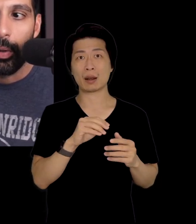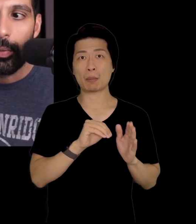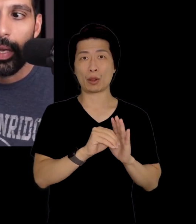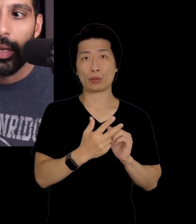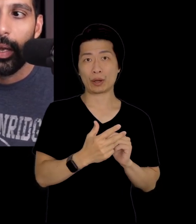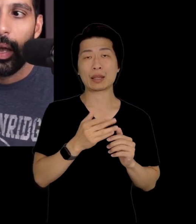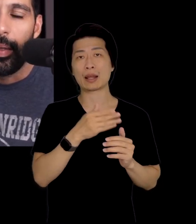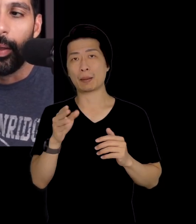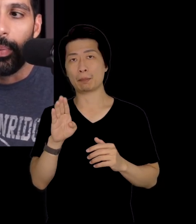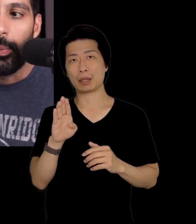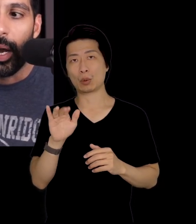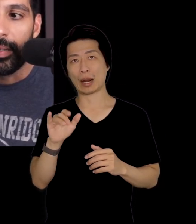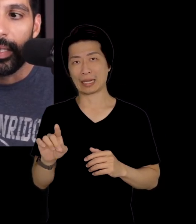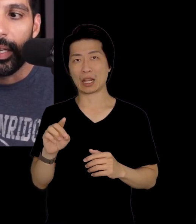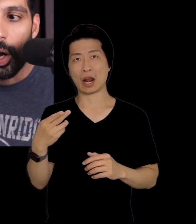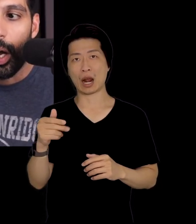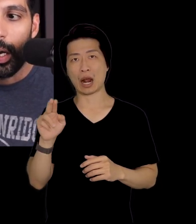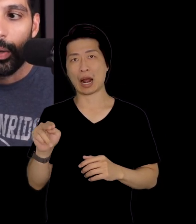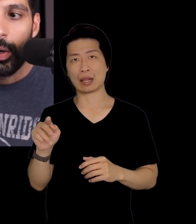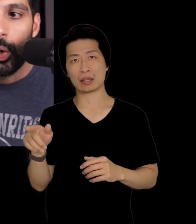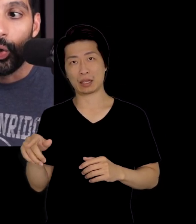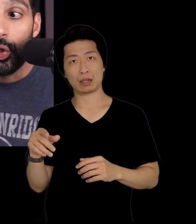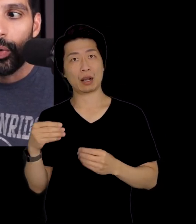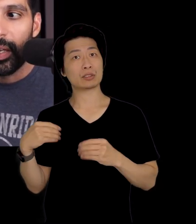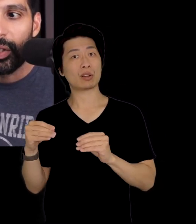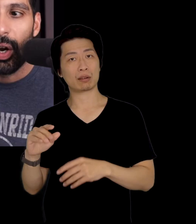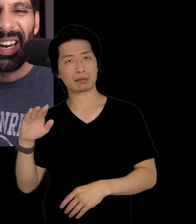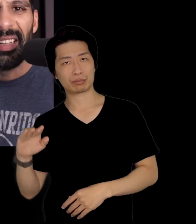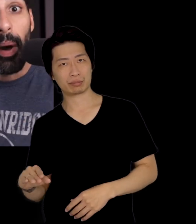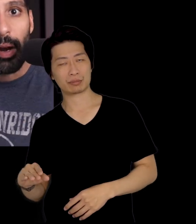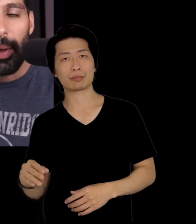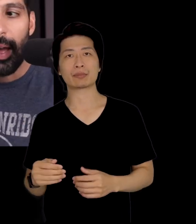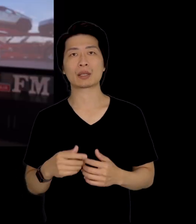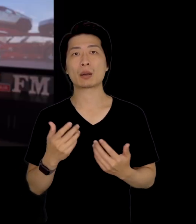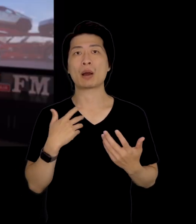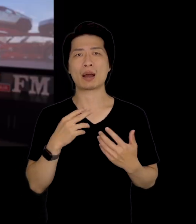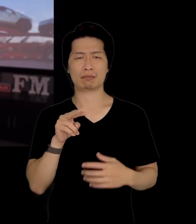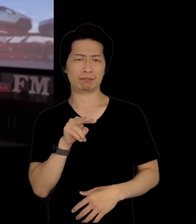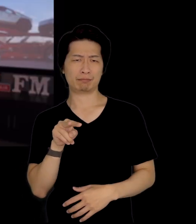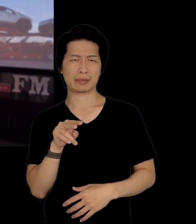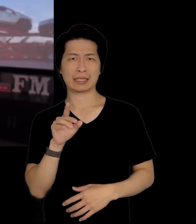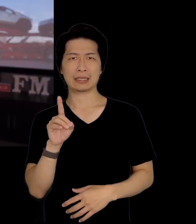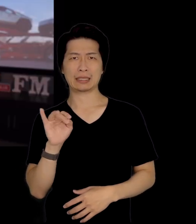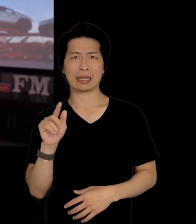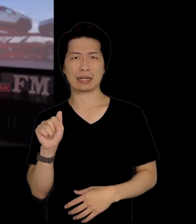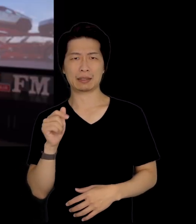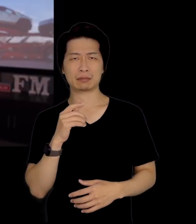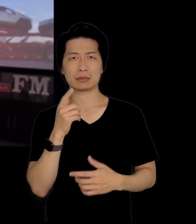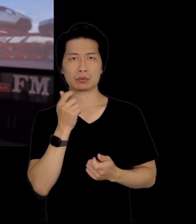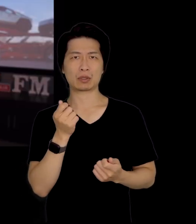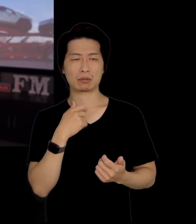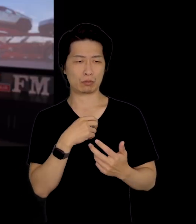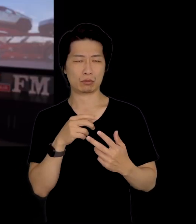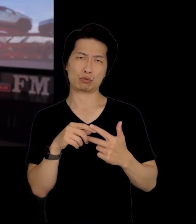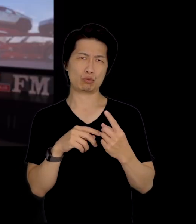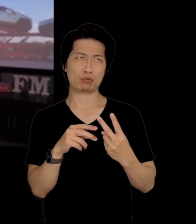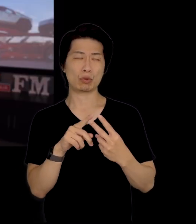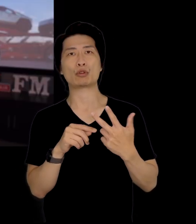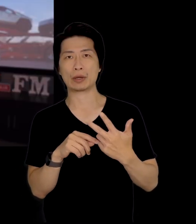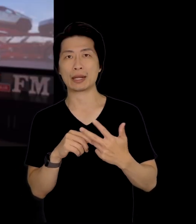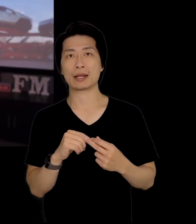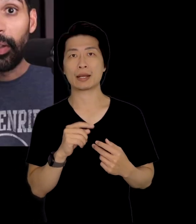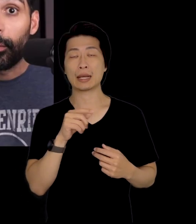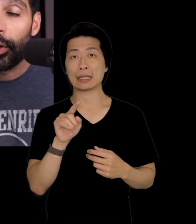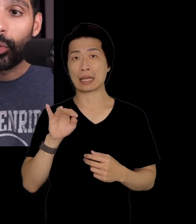Model 3, and then the BYD Han, whose units are in the bottom half. But here are my two huge takeaways from this list. It's